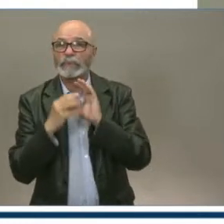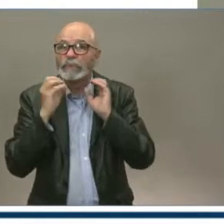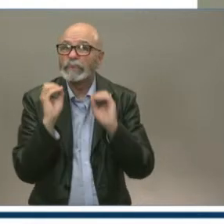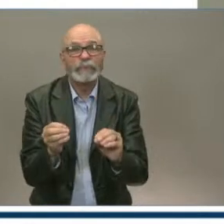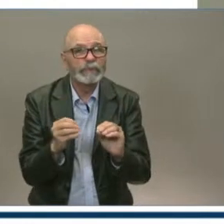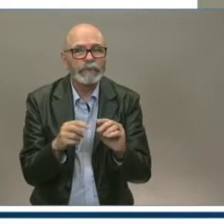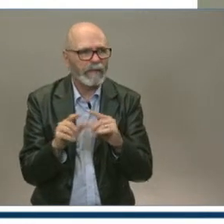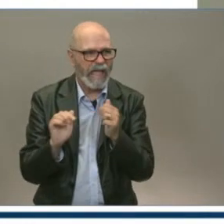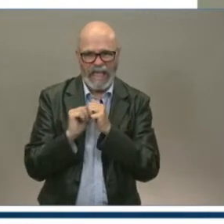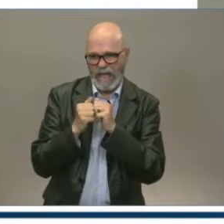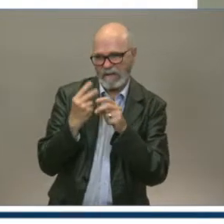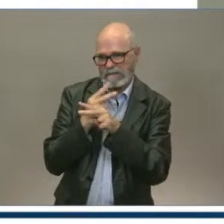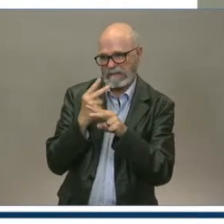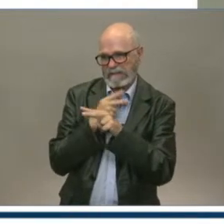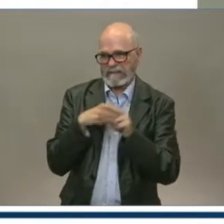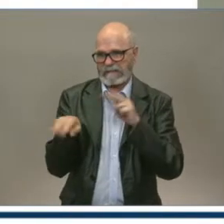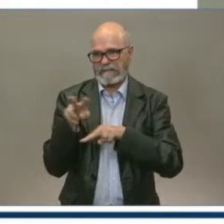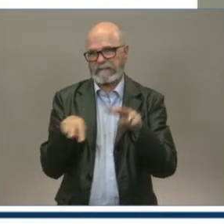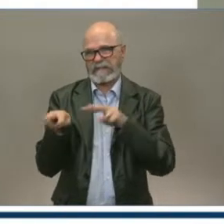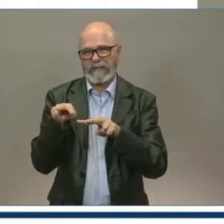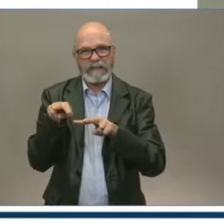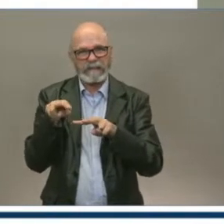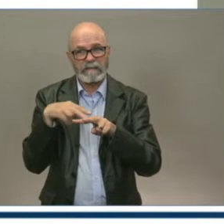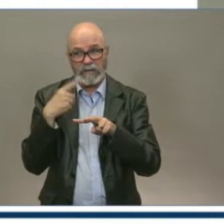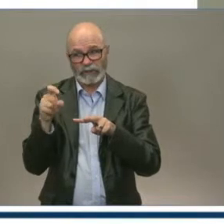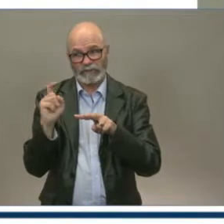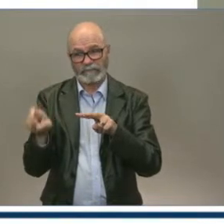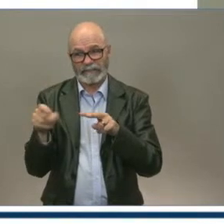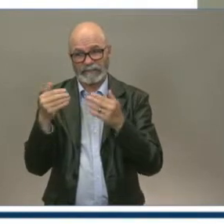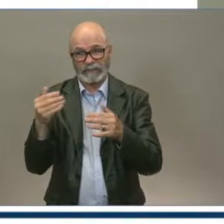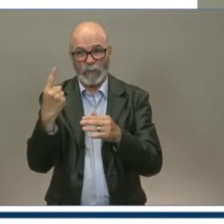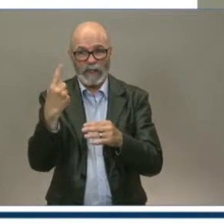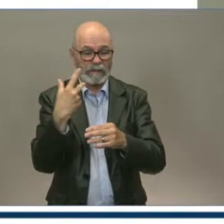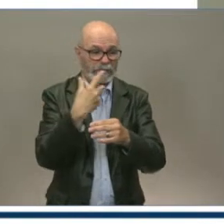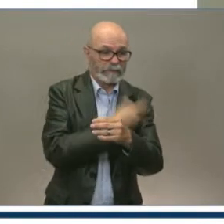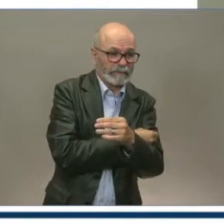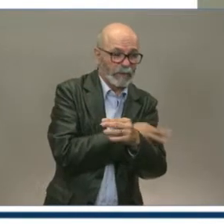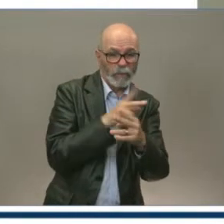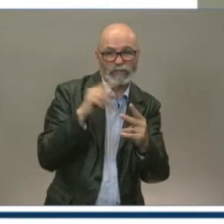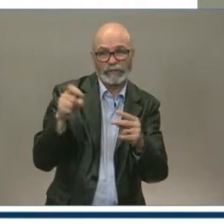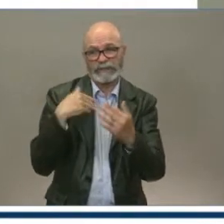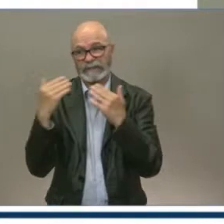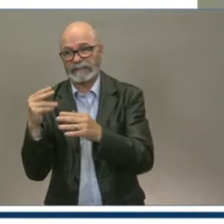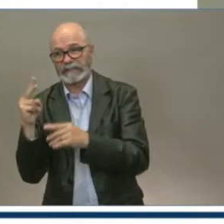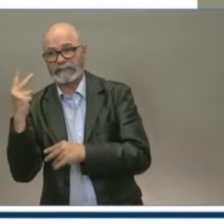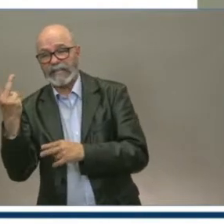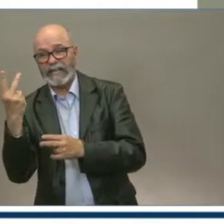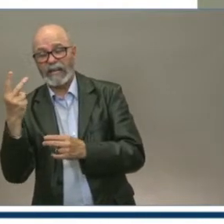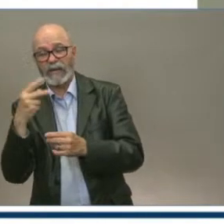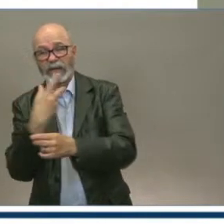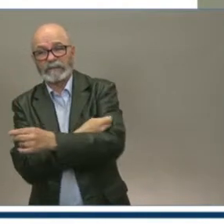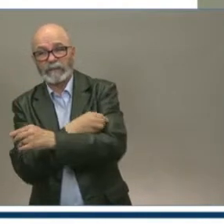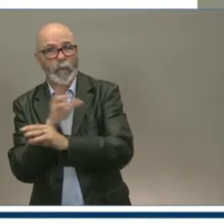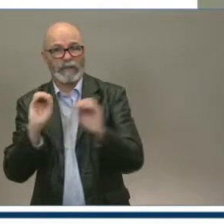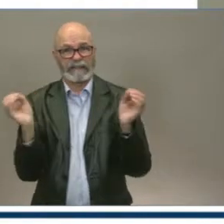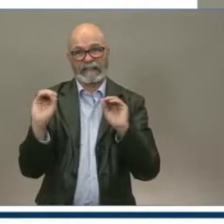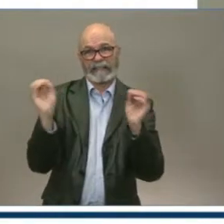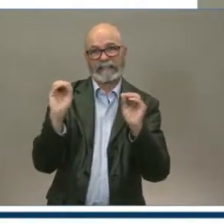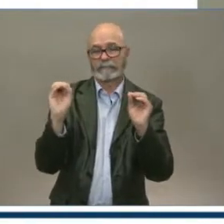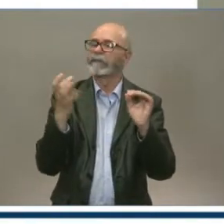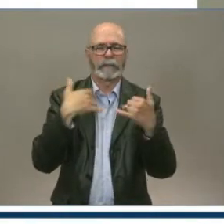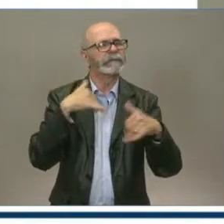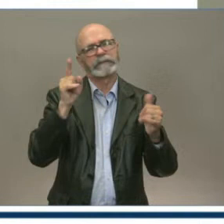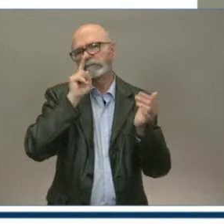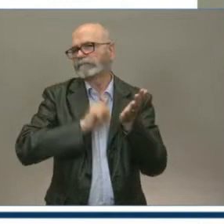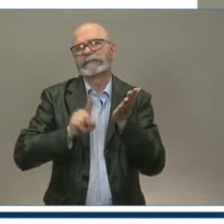people, whether they're 2 doses of vaccine, 1 dose of vaccine, or no vaccine. So we're starting to have those conversations about, and it's not just specific